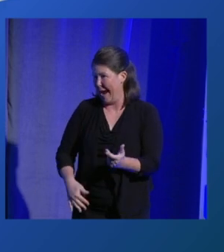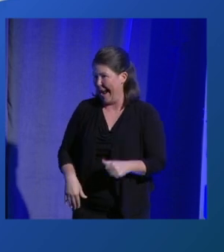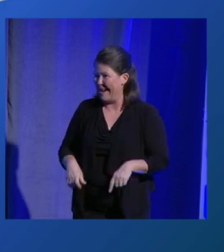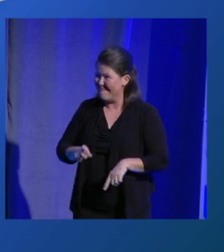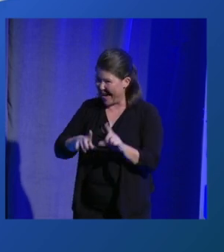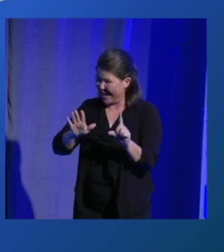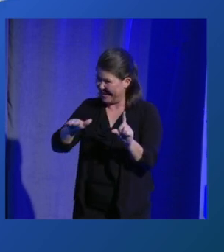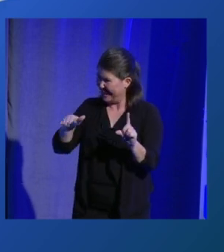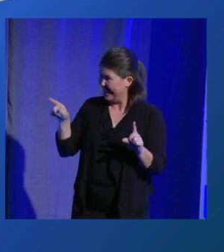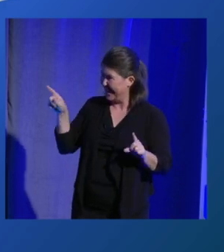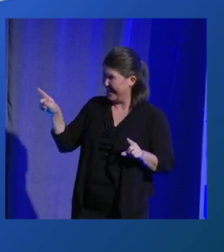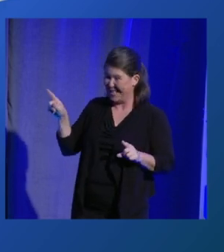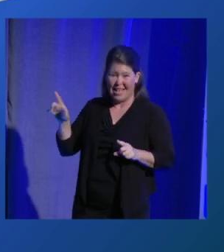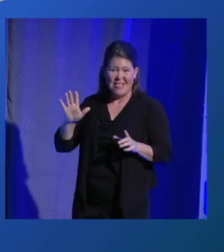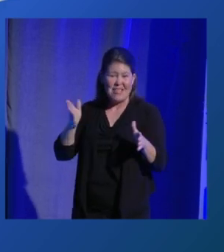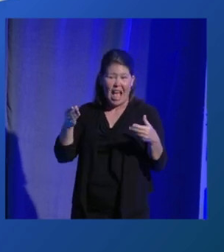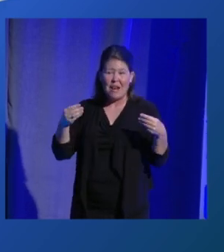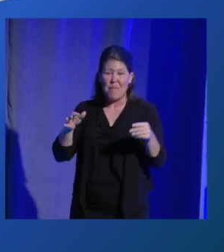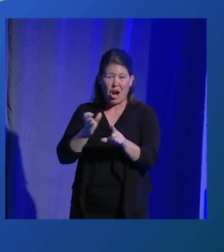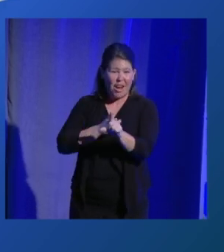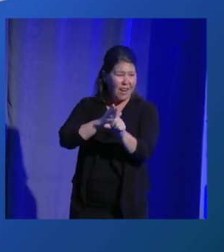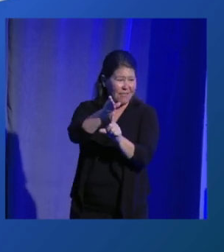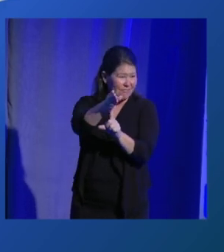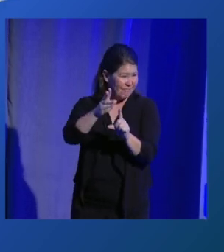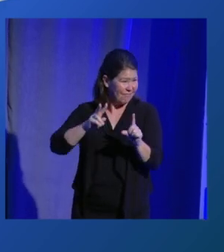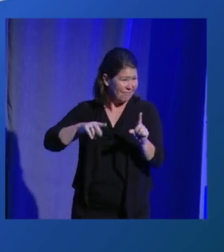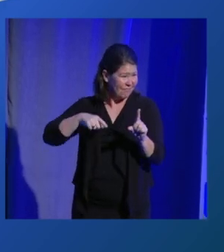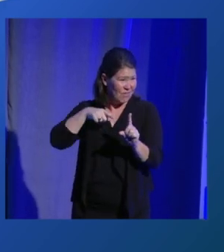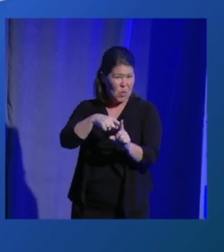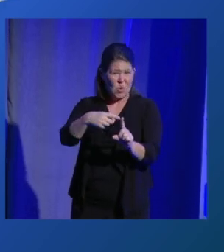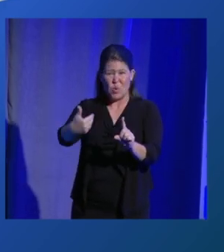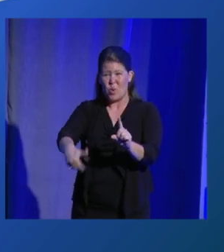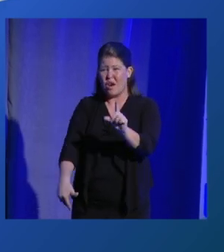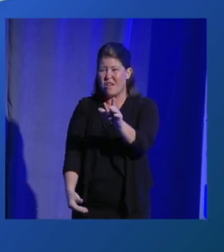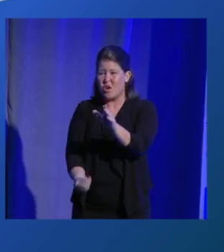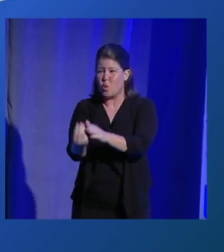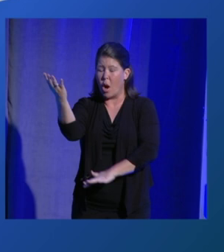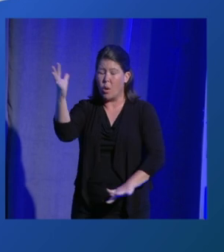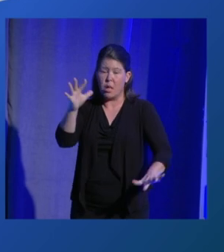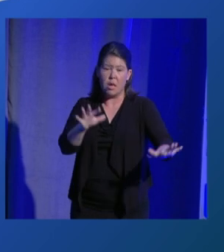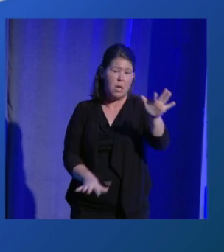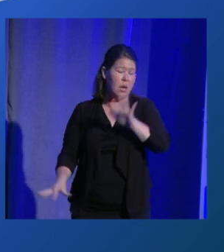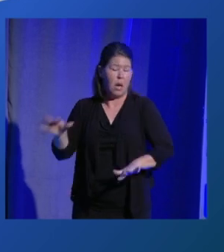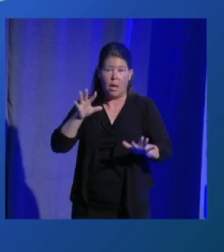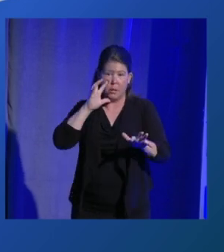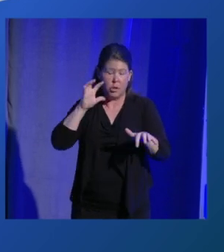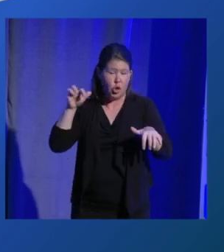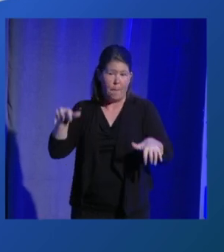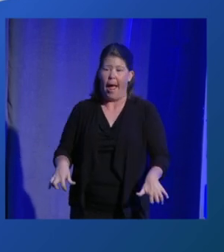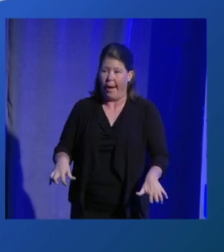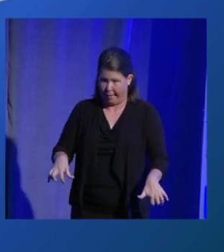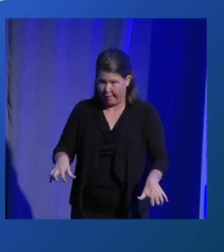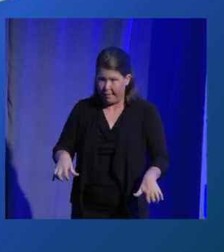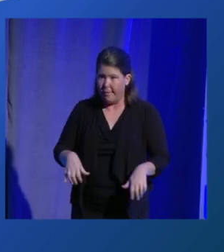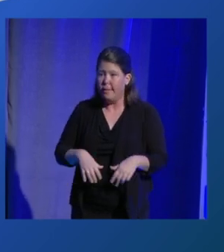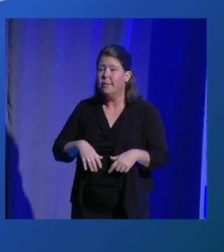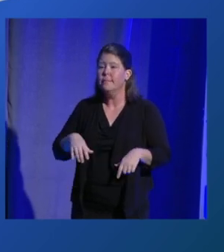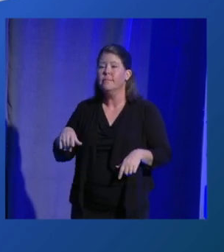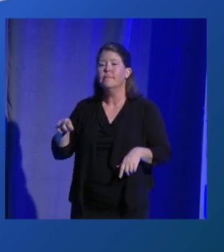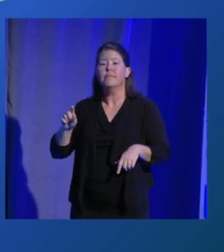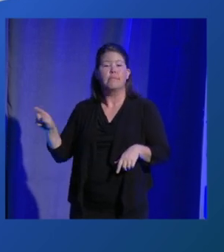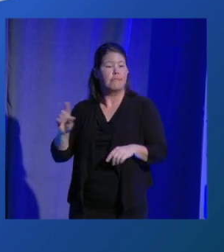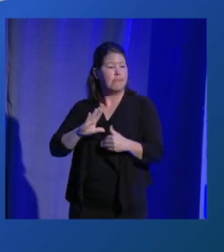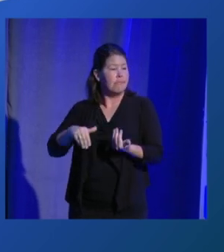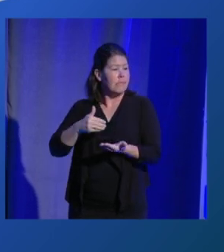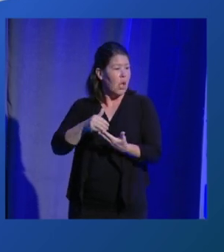growth in this market space is dramatic and the applications are